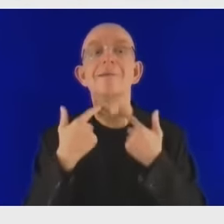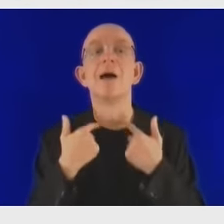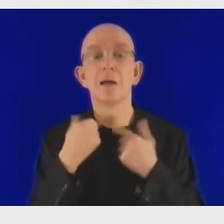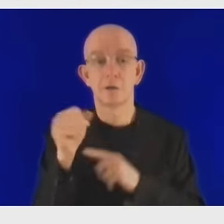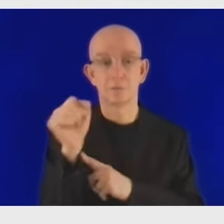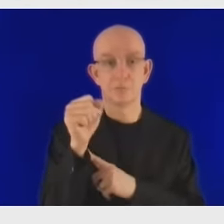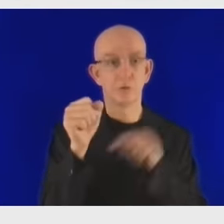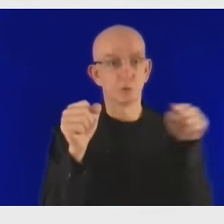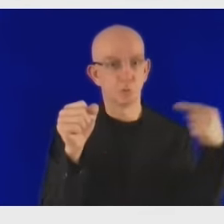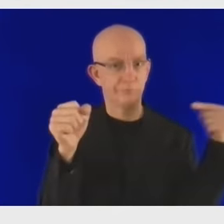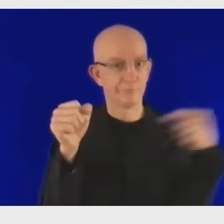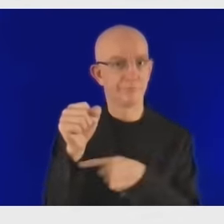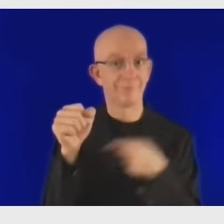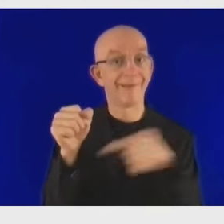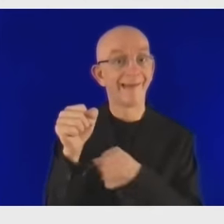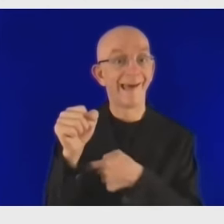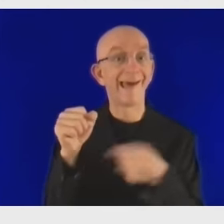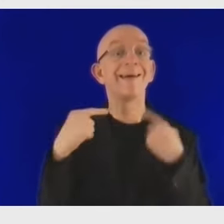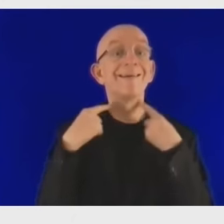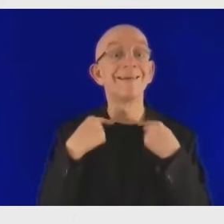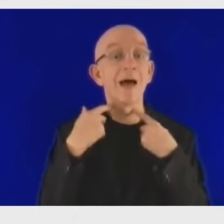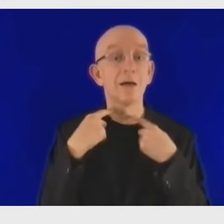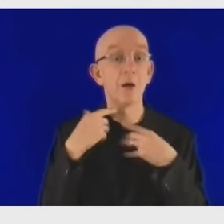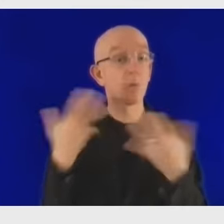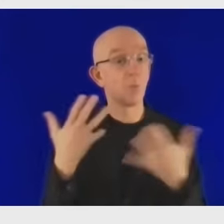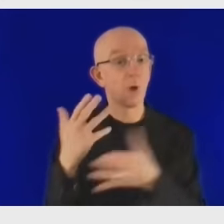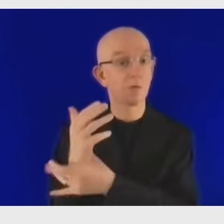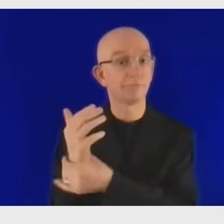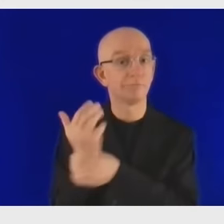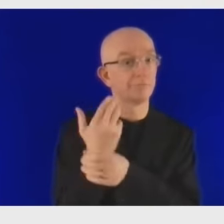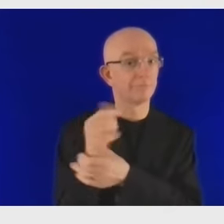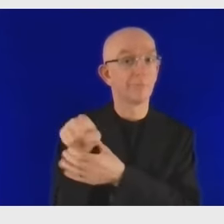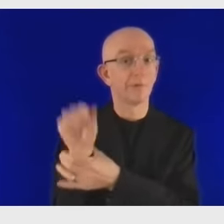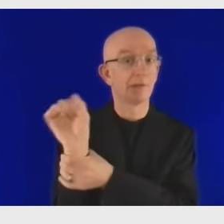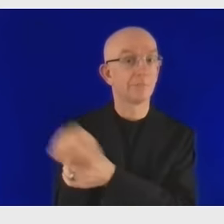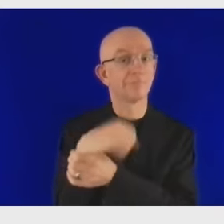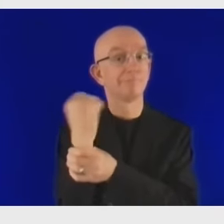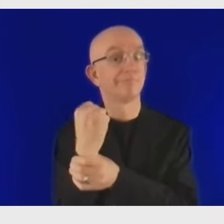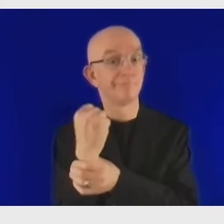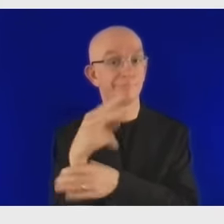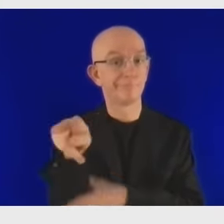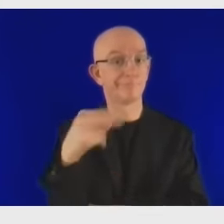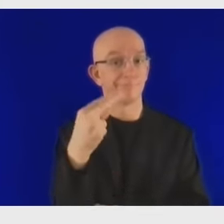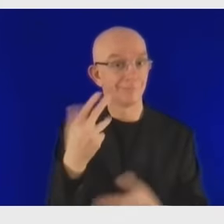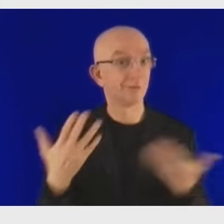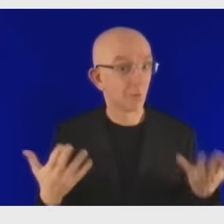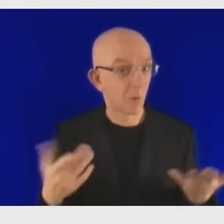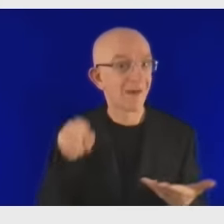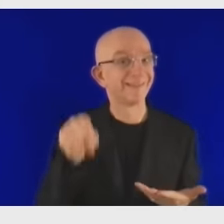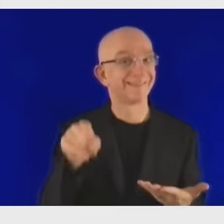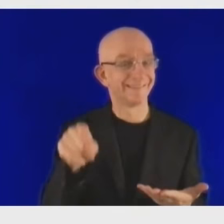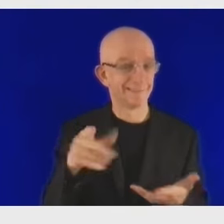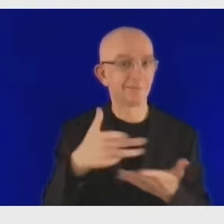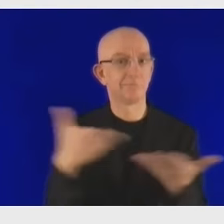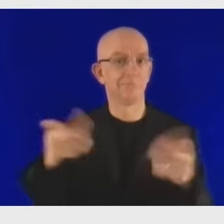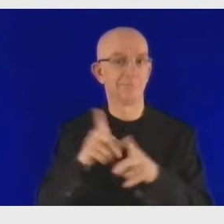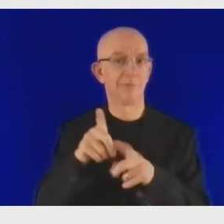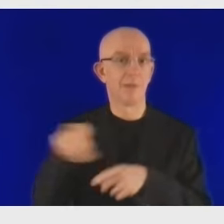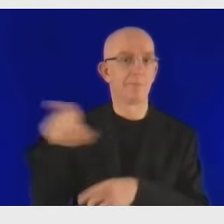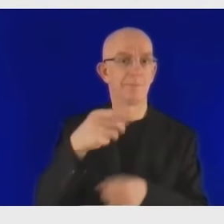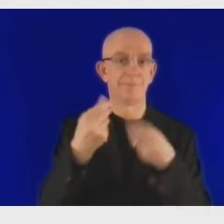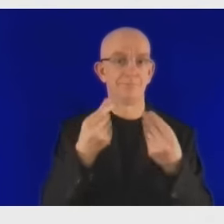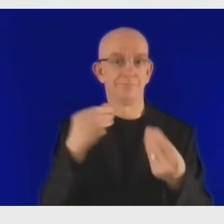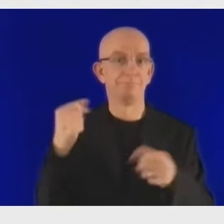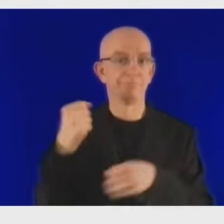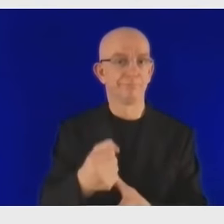our next session. So big vinakavakalevu, thank you to Mas, to Millicent, and Julius for joining us for this first part. And then I'm happy